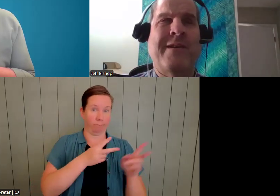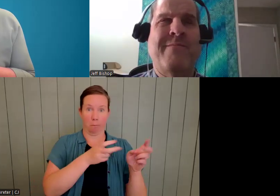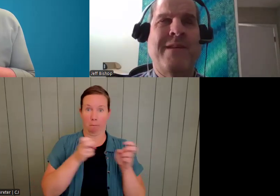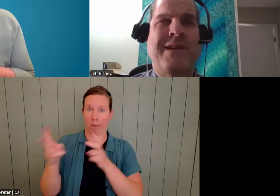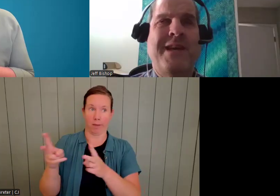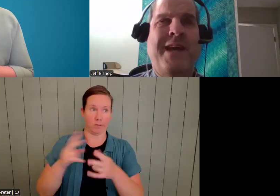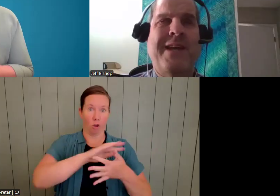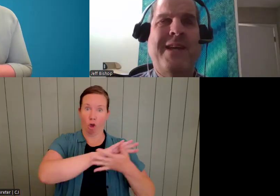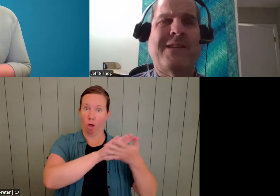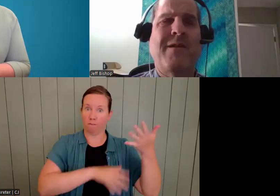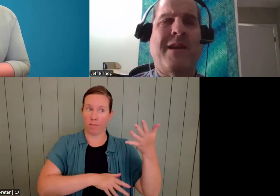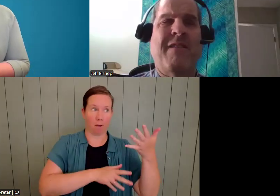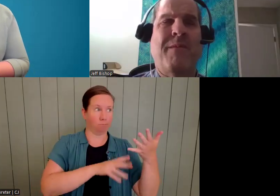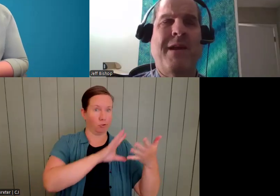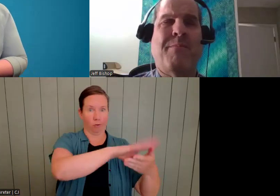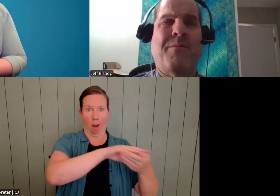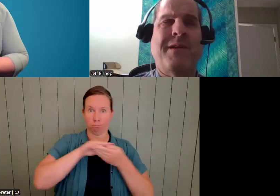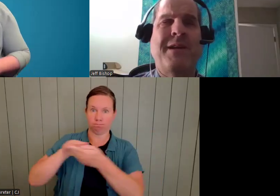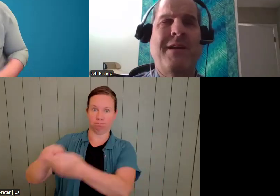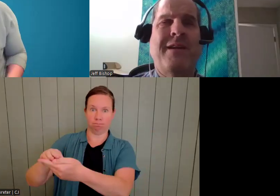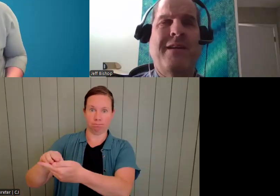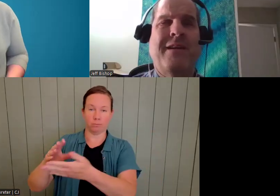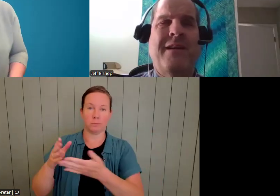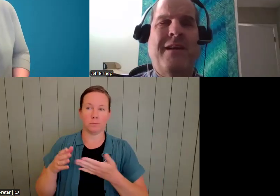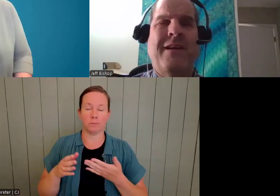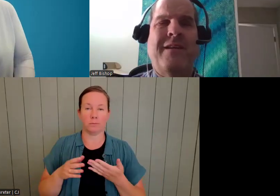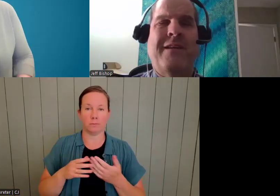over here. And it's going to give me a pretty